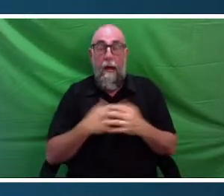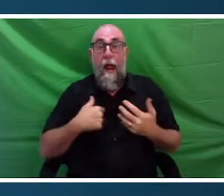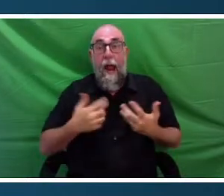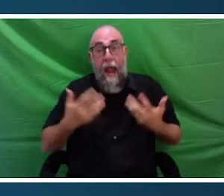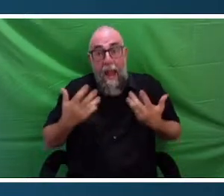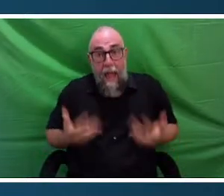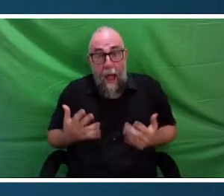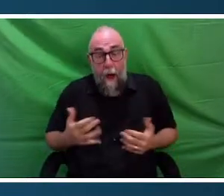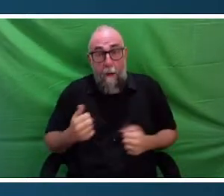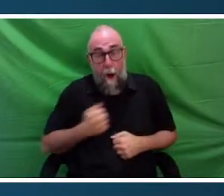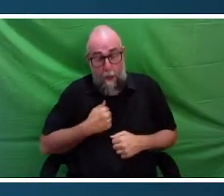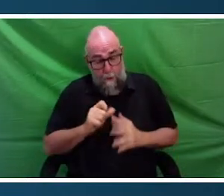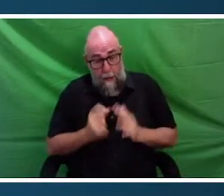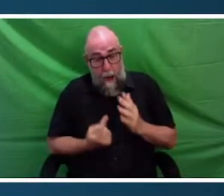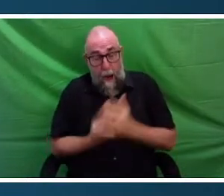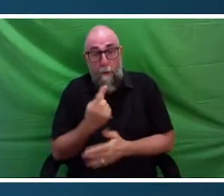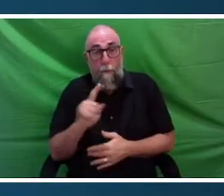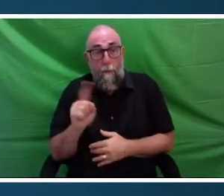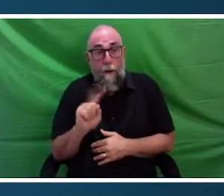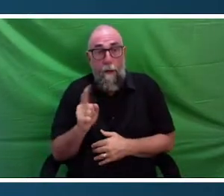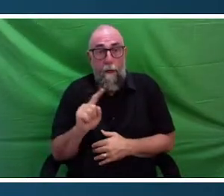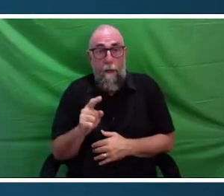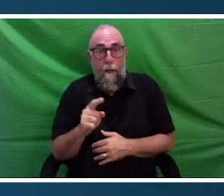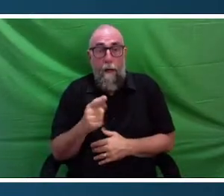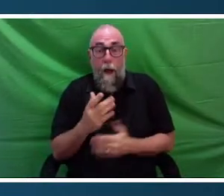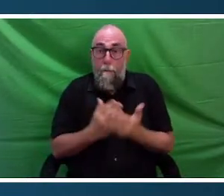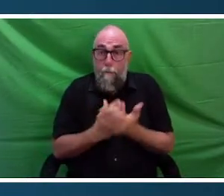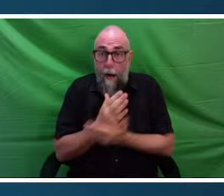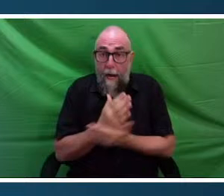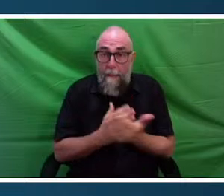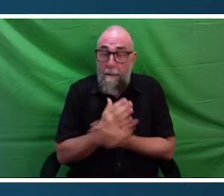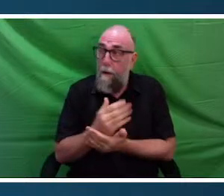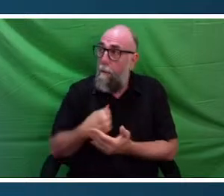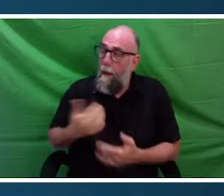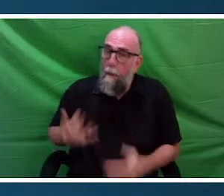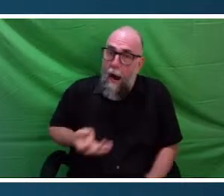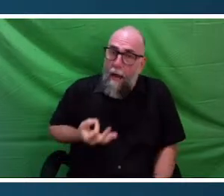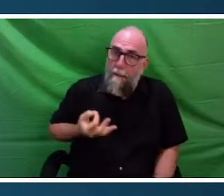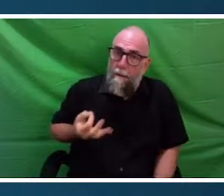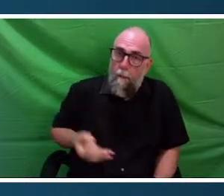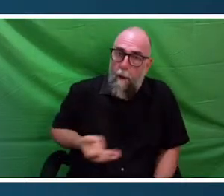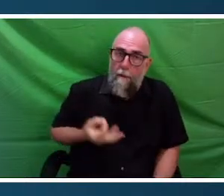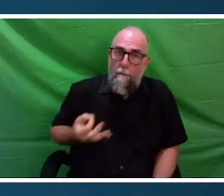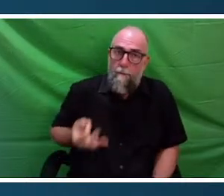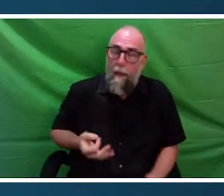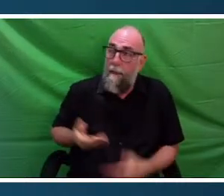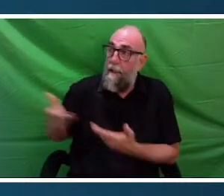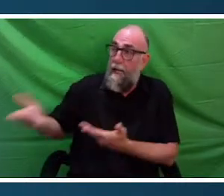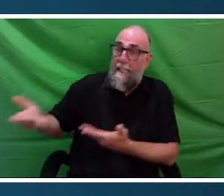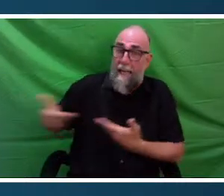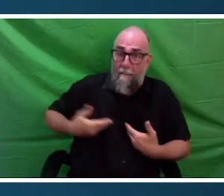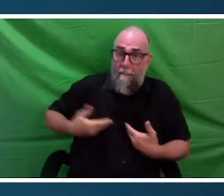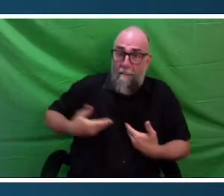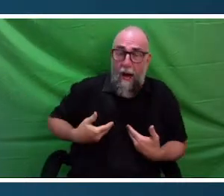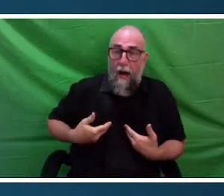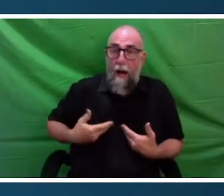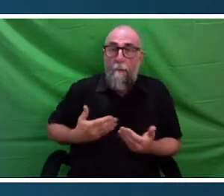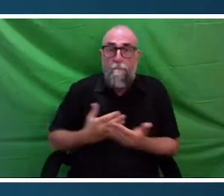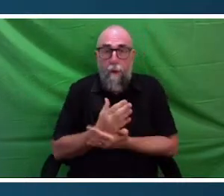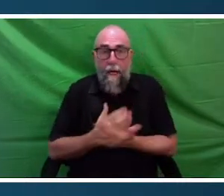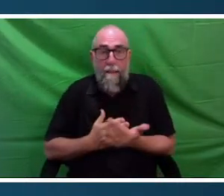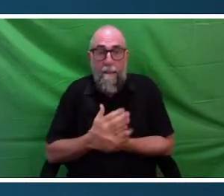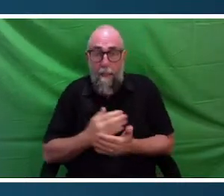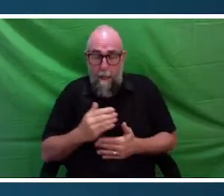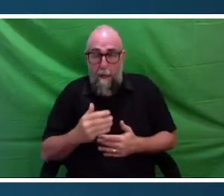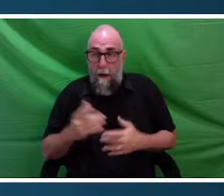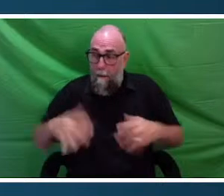day for a truck to deliver a sliced bread made in a factory and wrapped in plastic for us to feed our